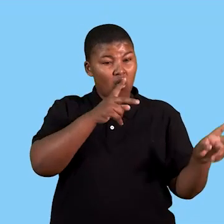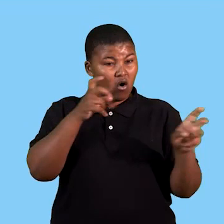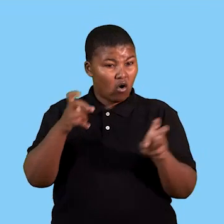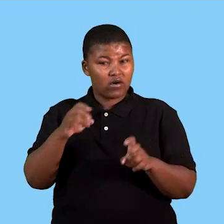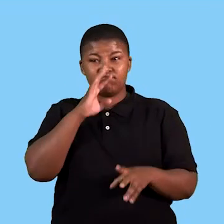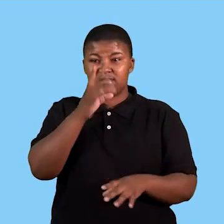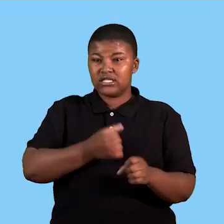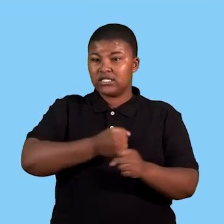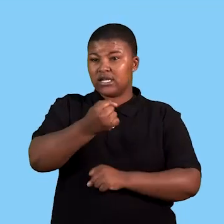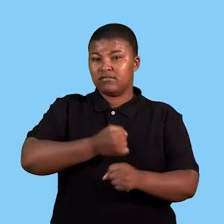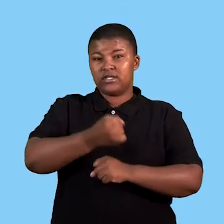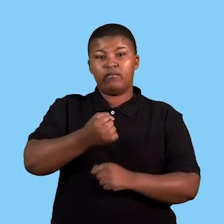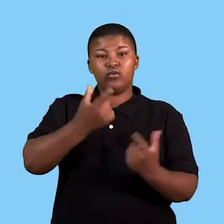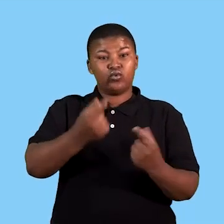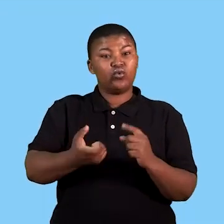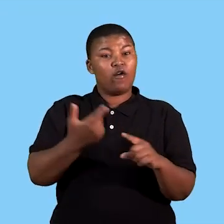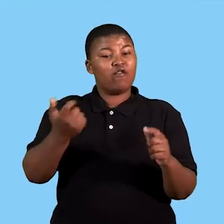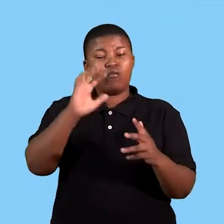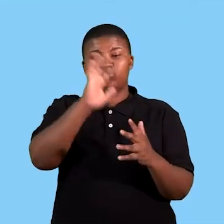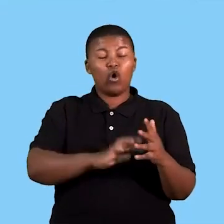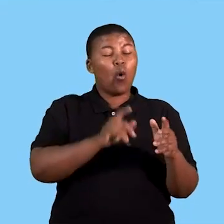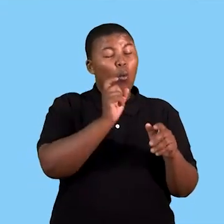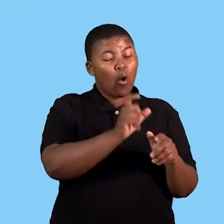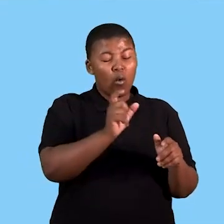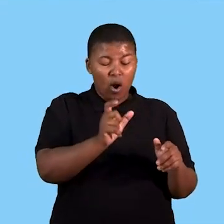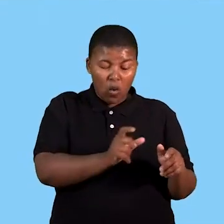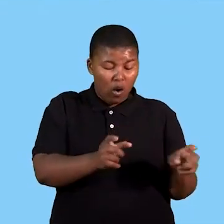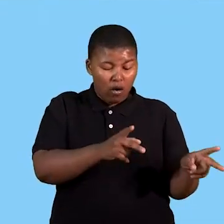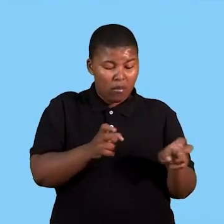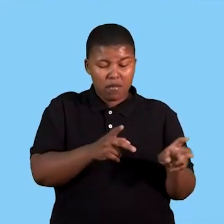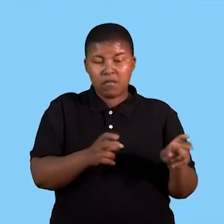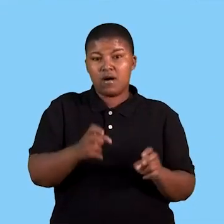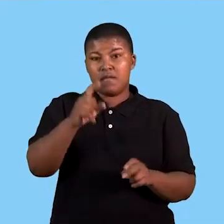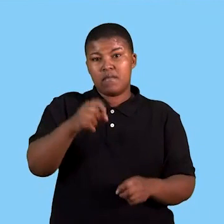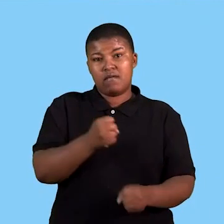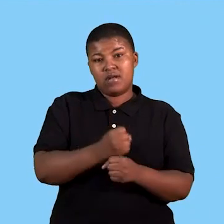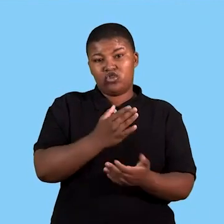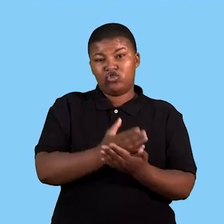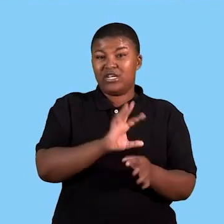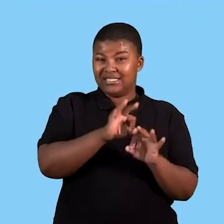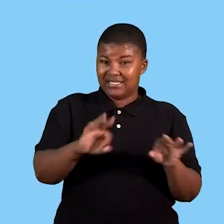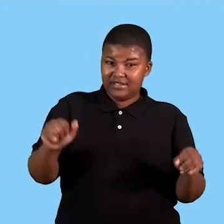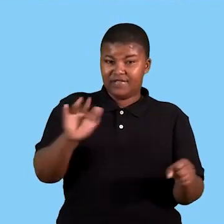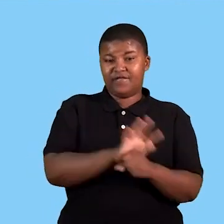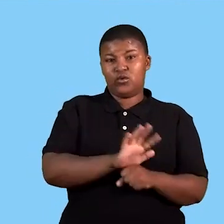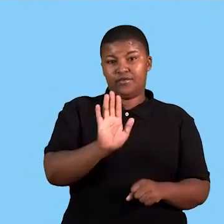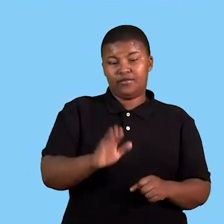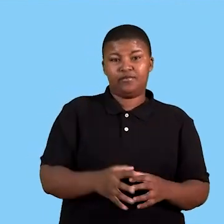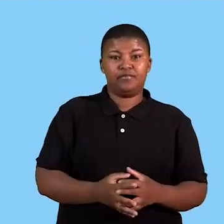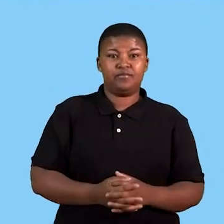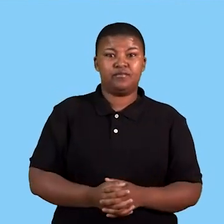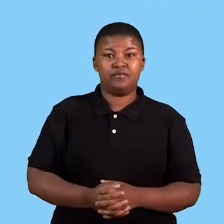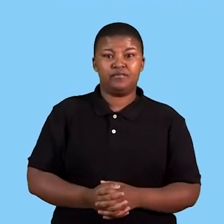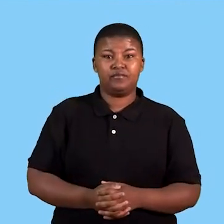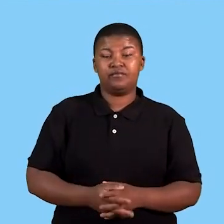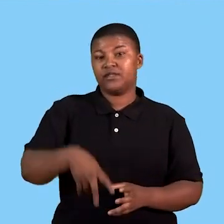means exactly as it is from the scenario, word for word, and as far as possible, the whole sentence.